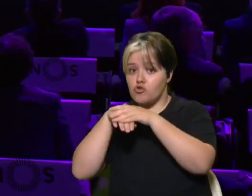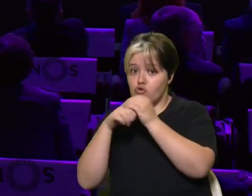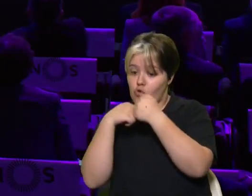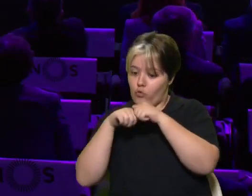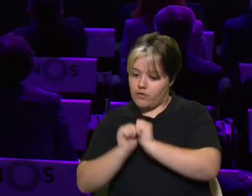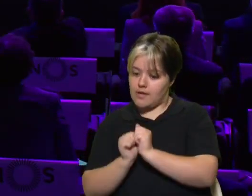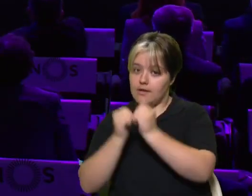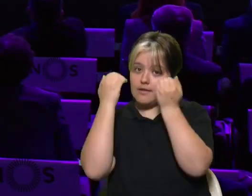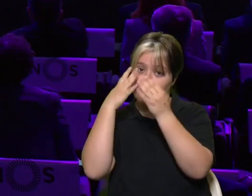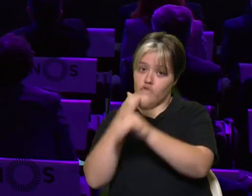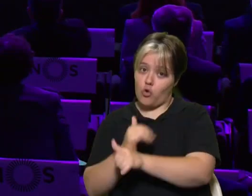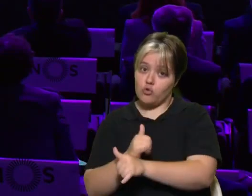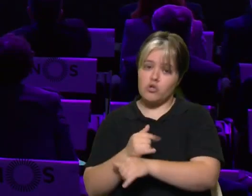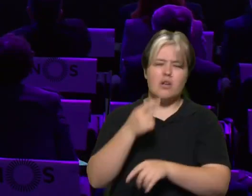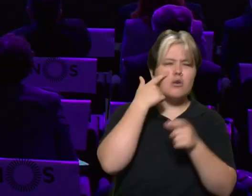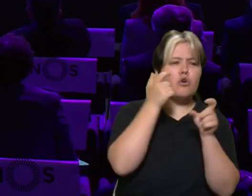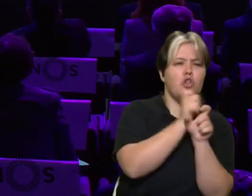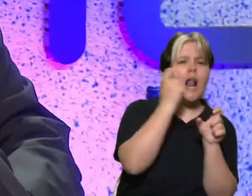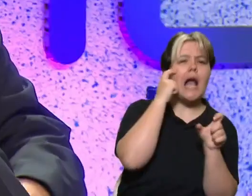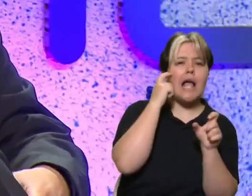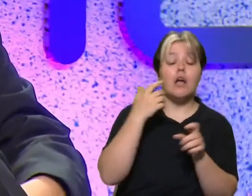who controls it?